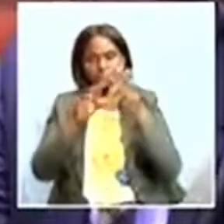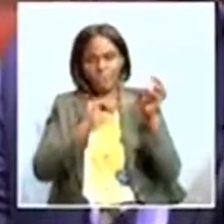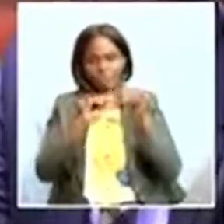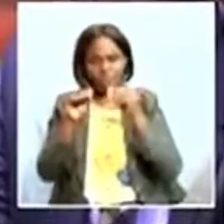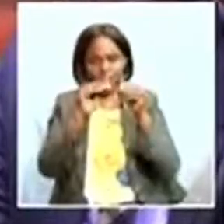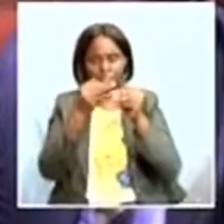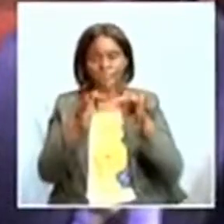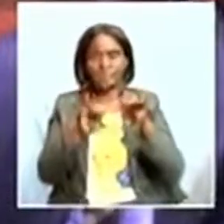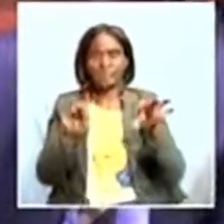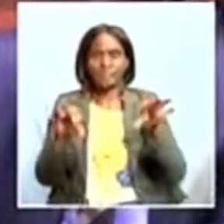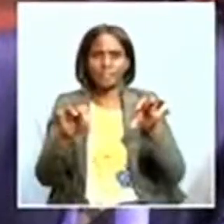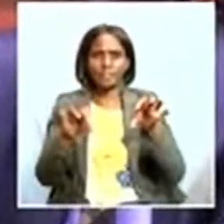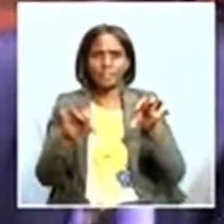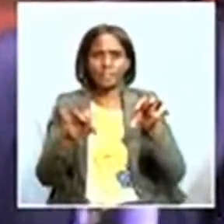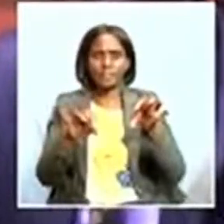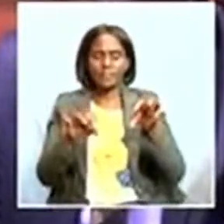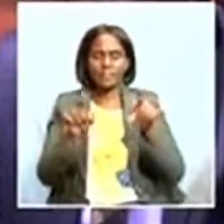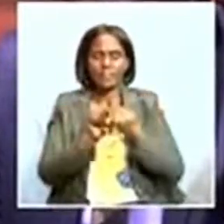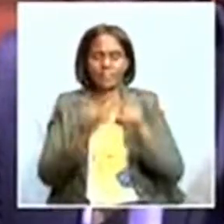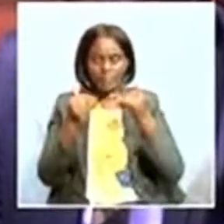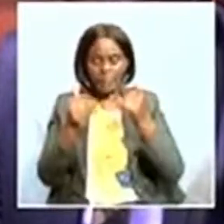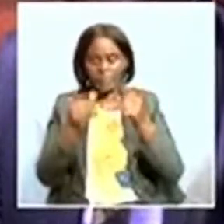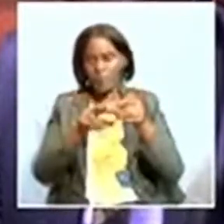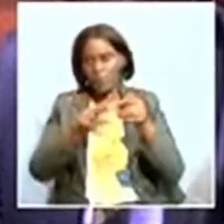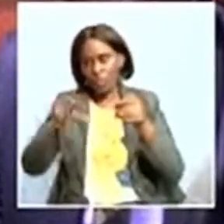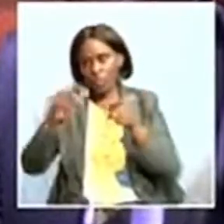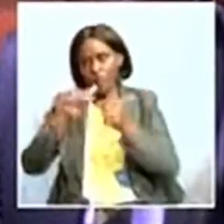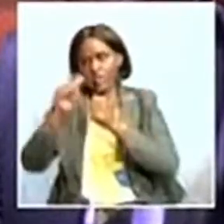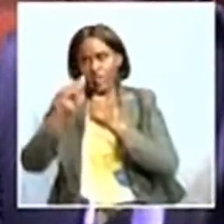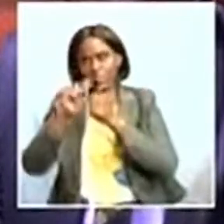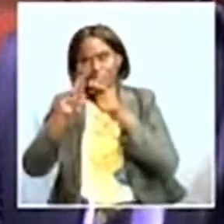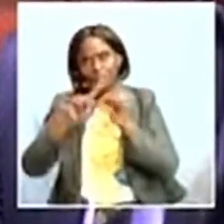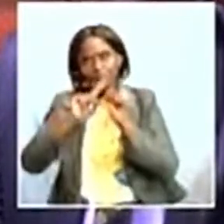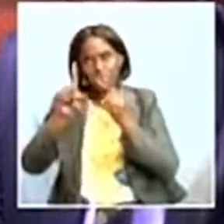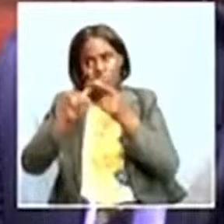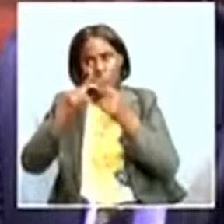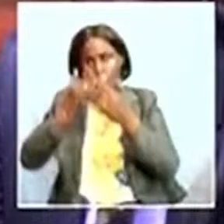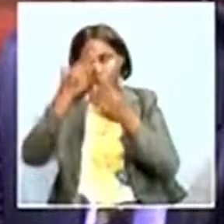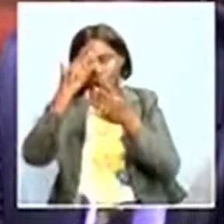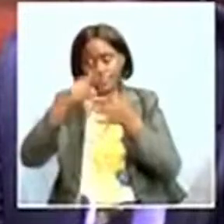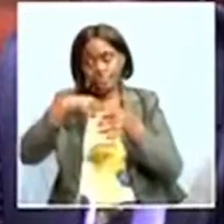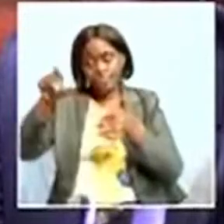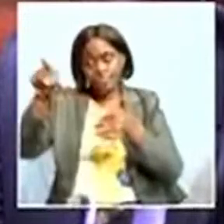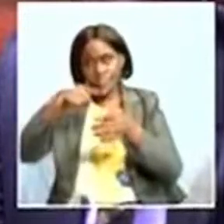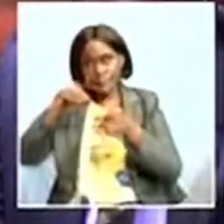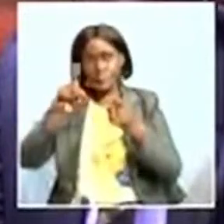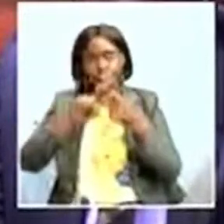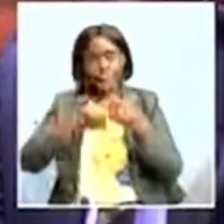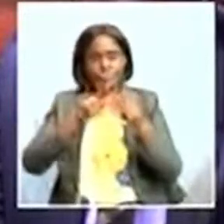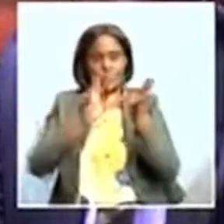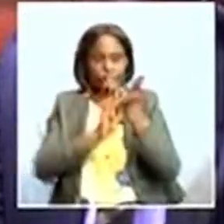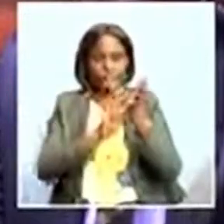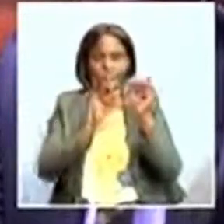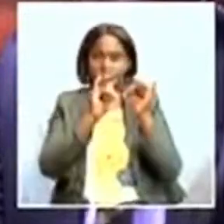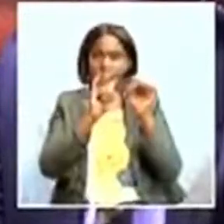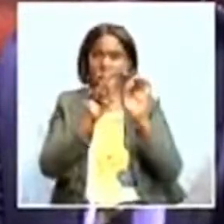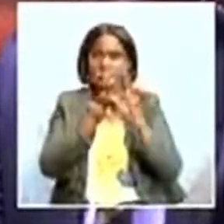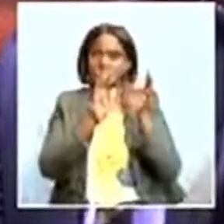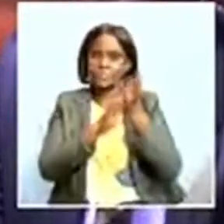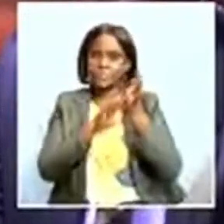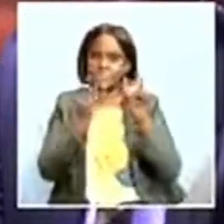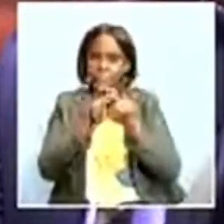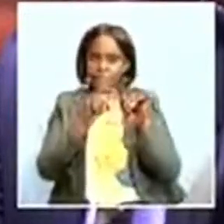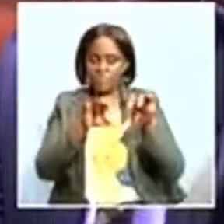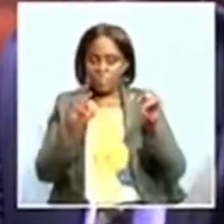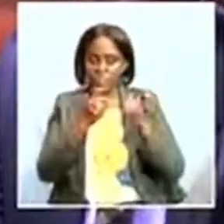of children covering long distances to go and camp at a particular school. For instance,